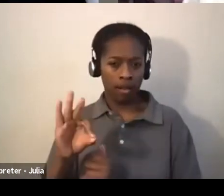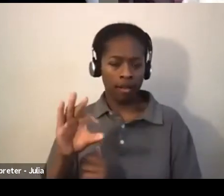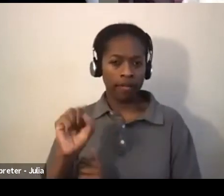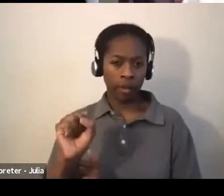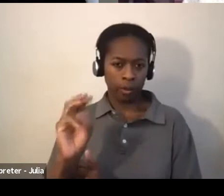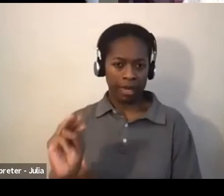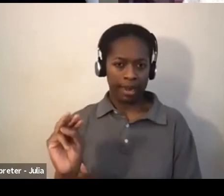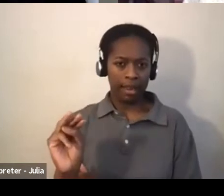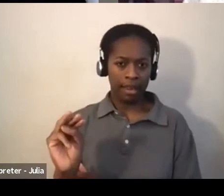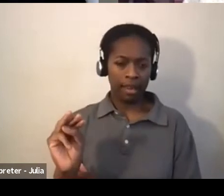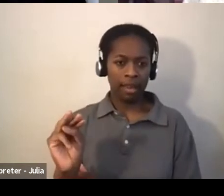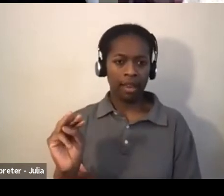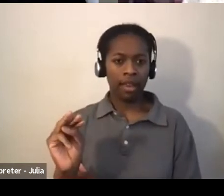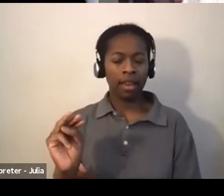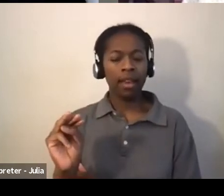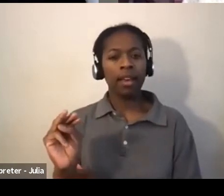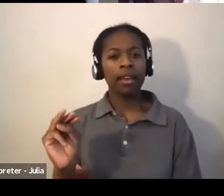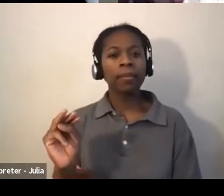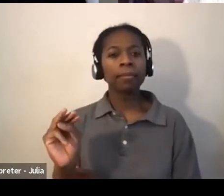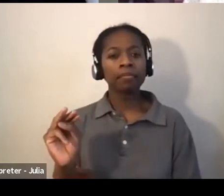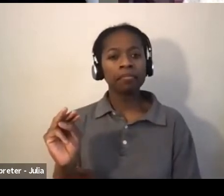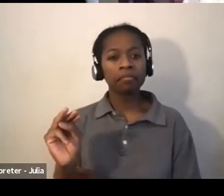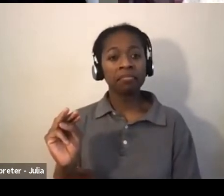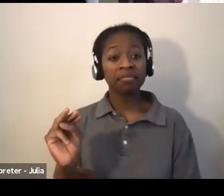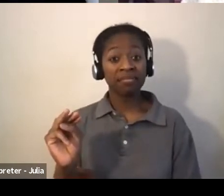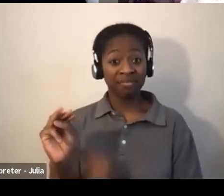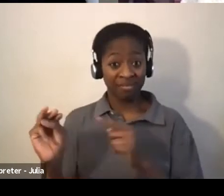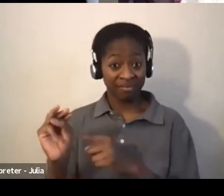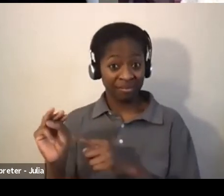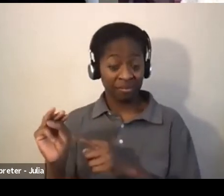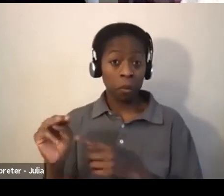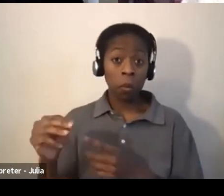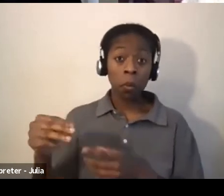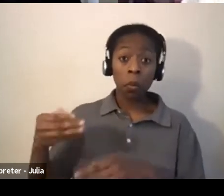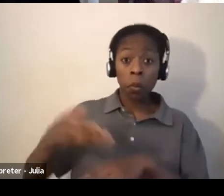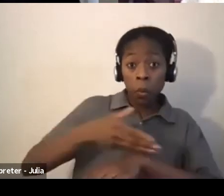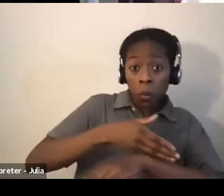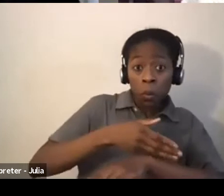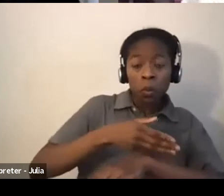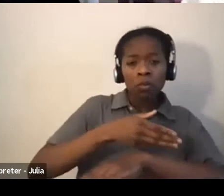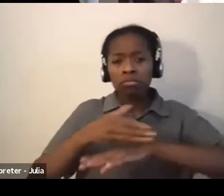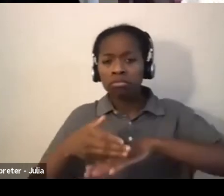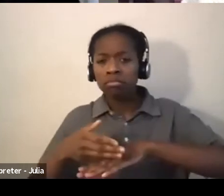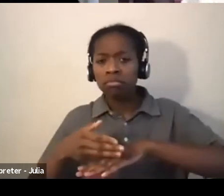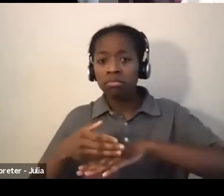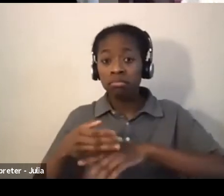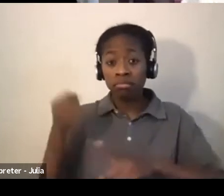or not it is making things worse. Is it perpetuating some of